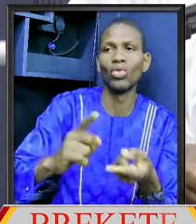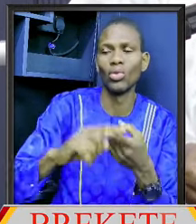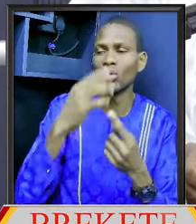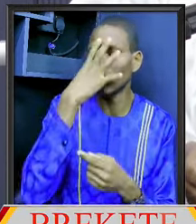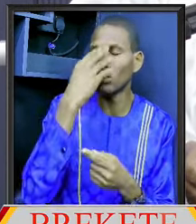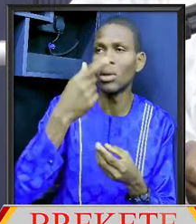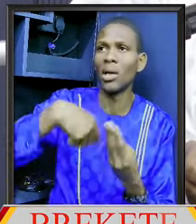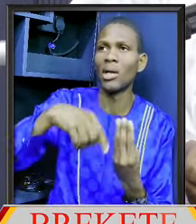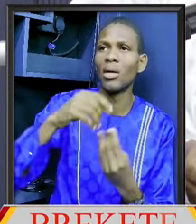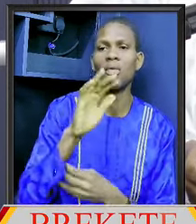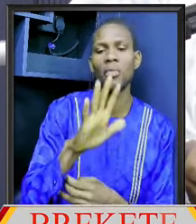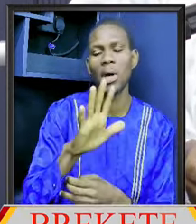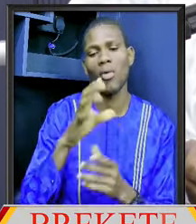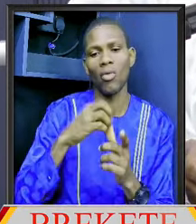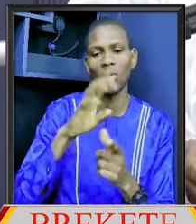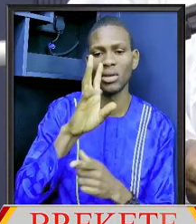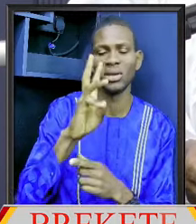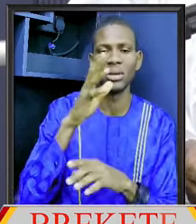5, 6.